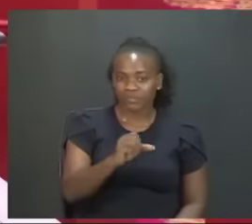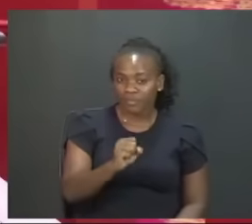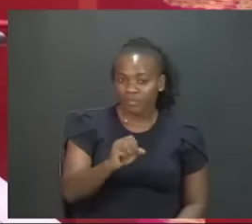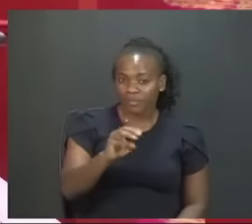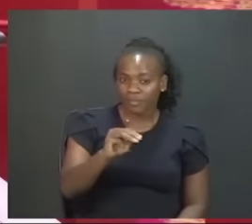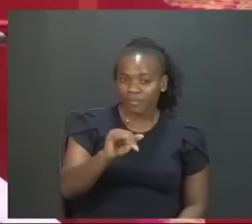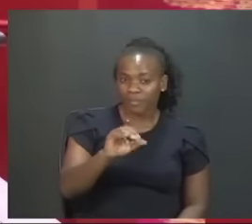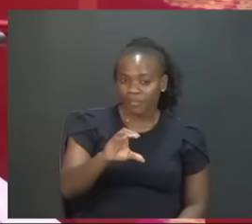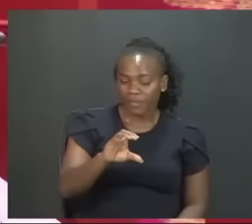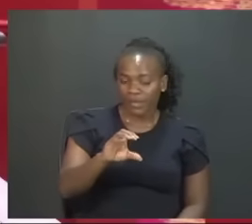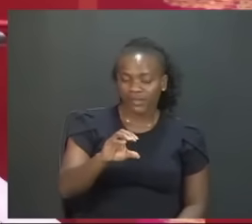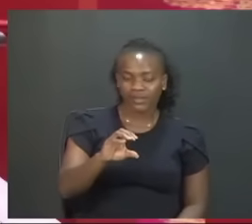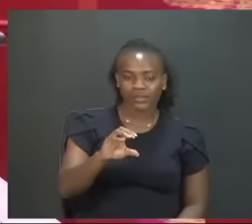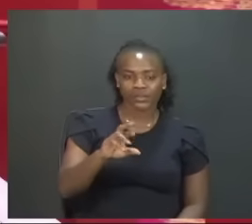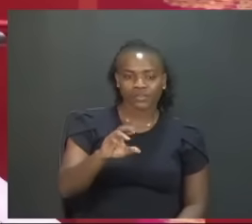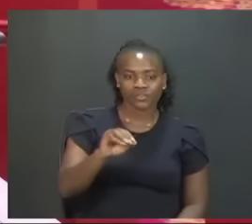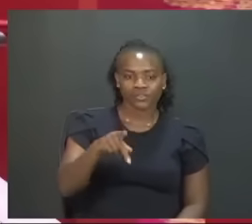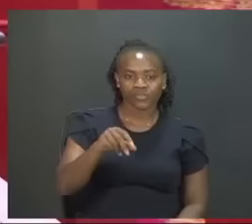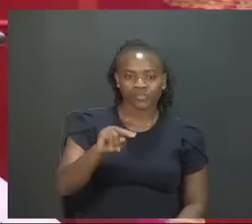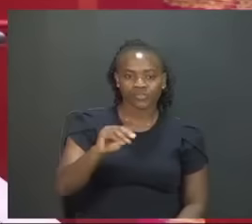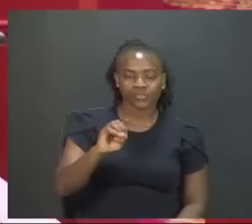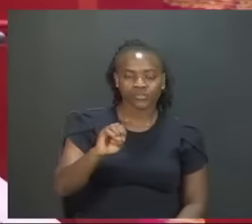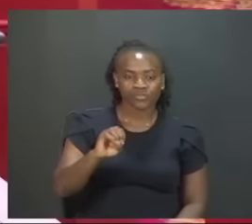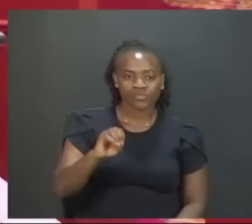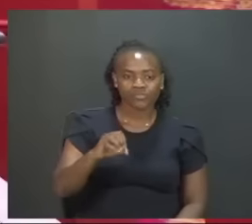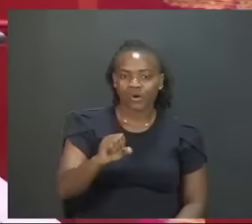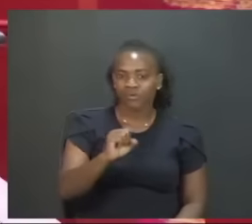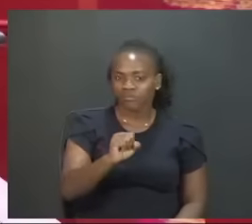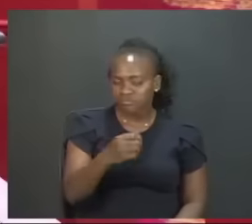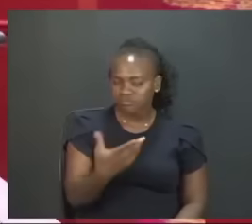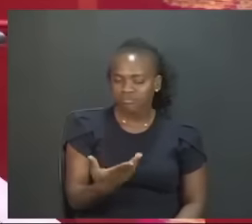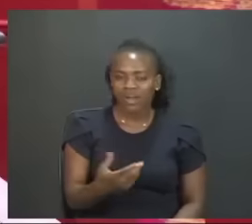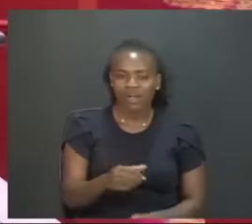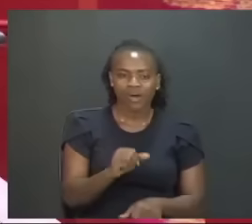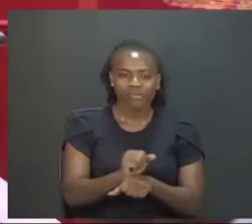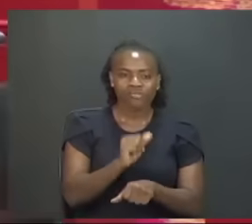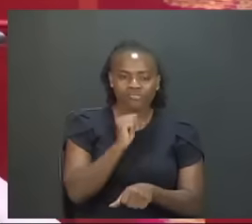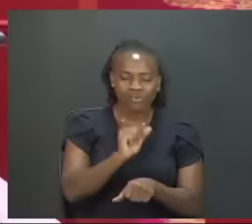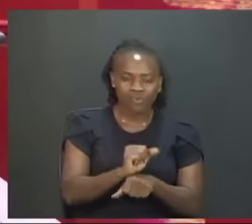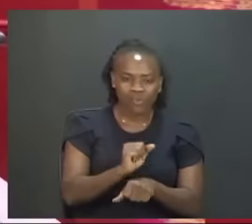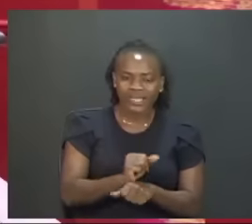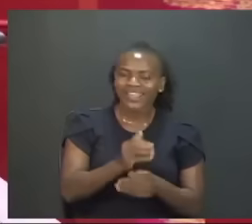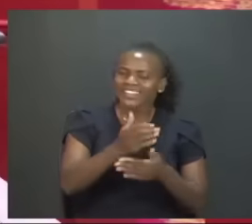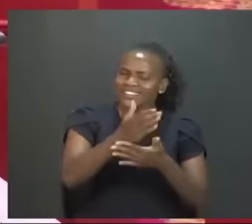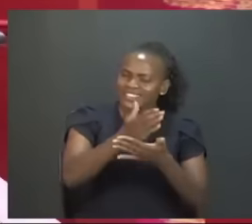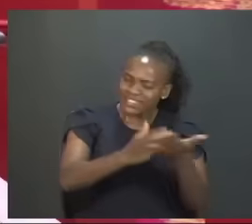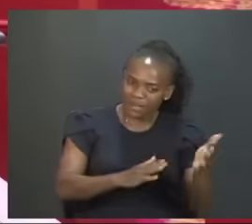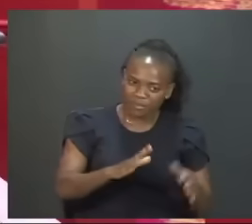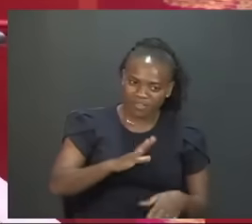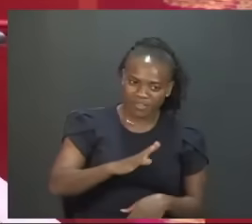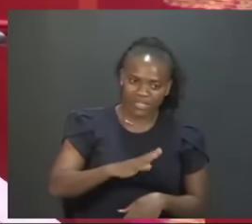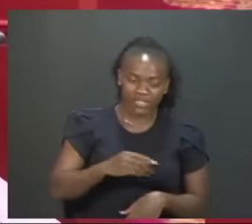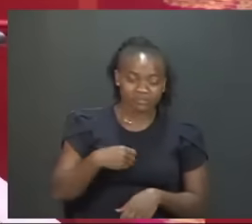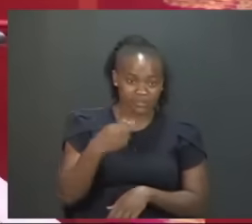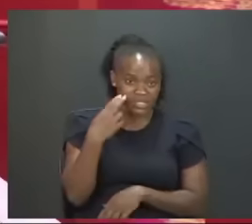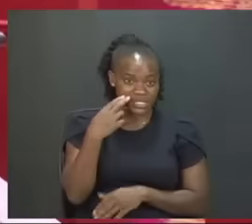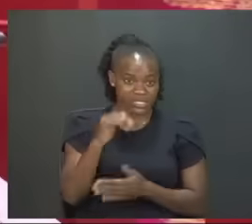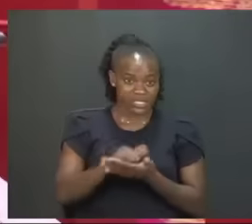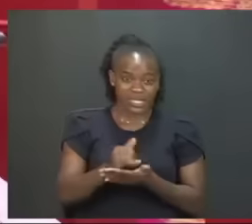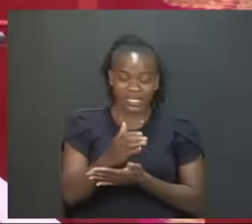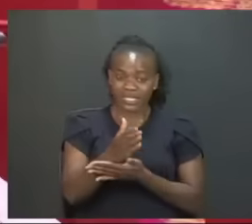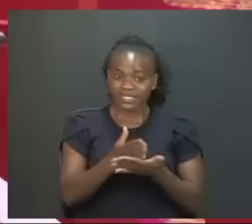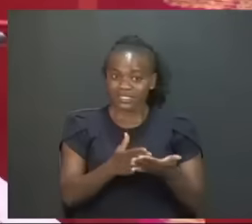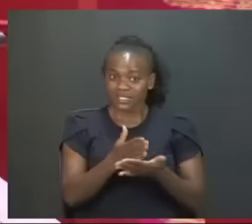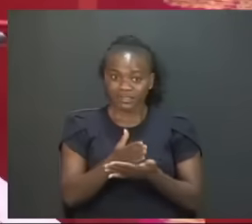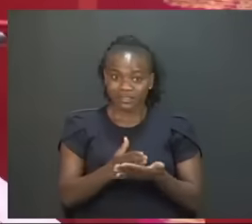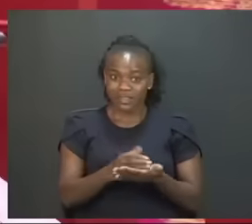rooms. It is also not true that the microphones are spoiled. Some microphones, and I've observed that some of the